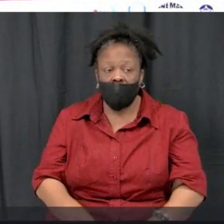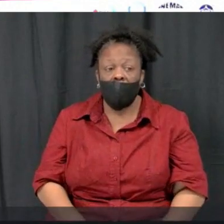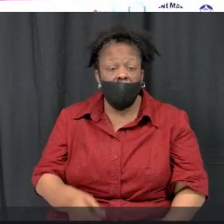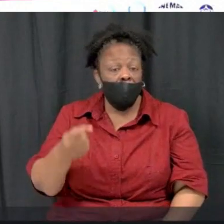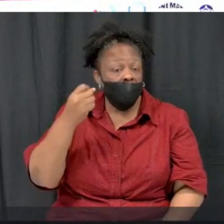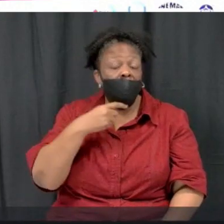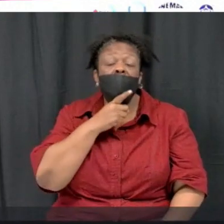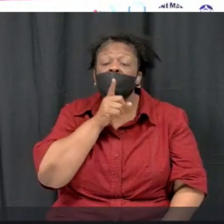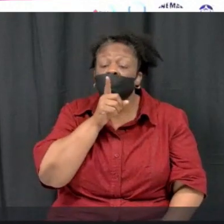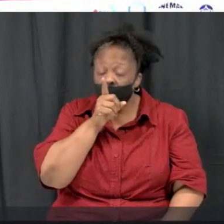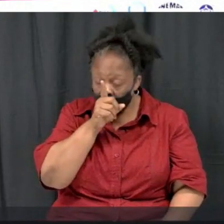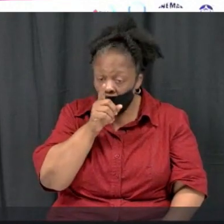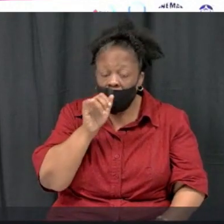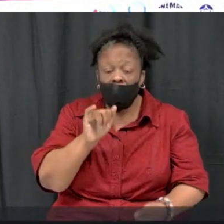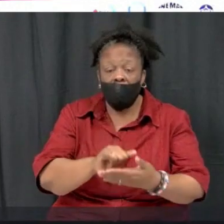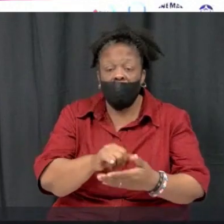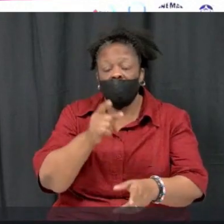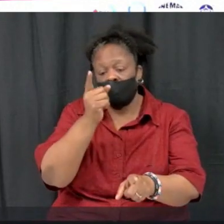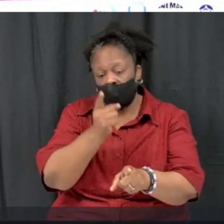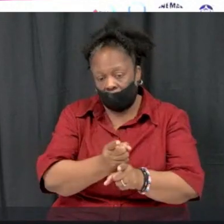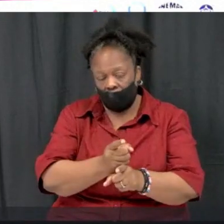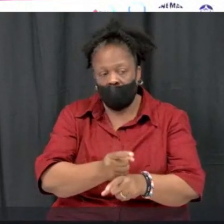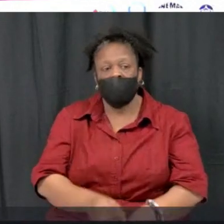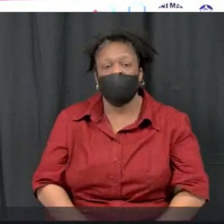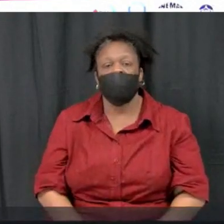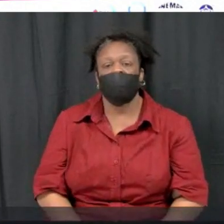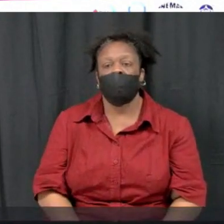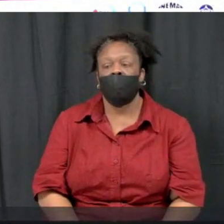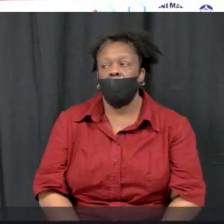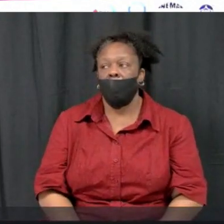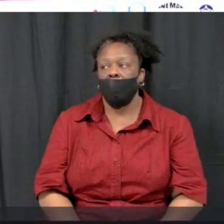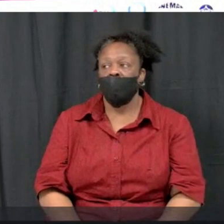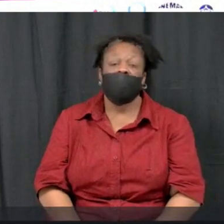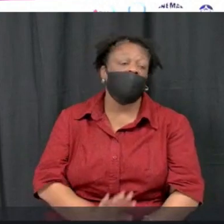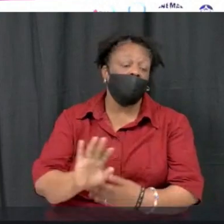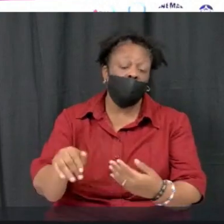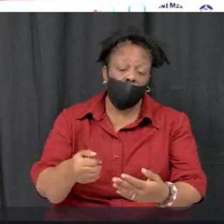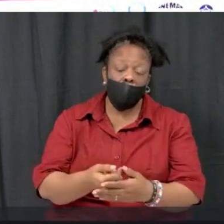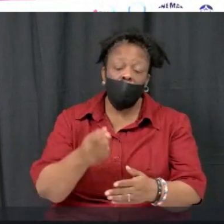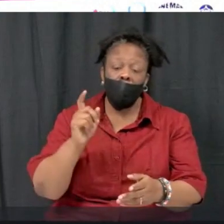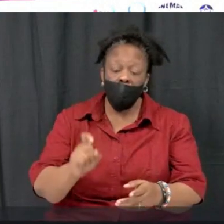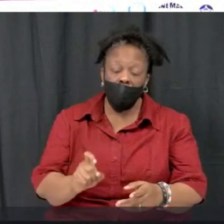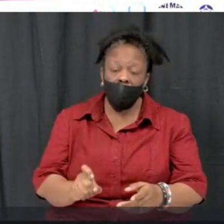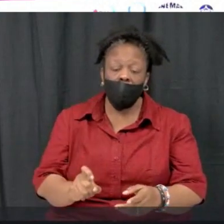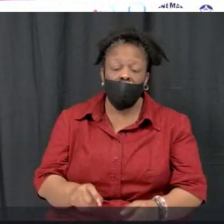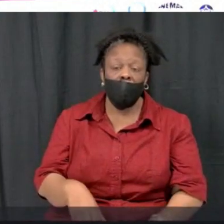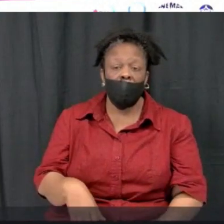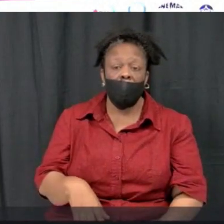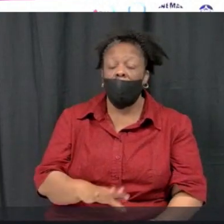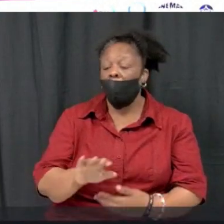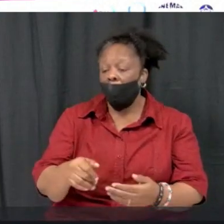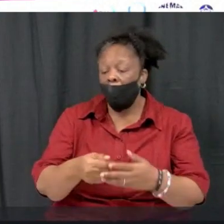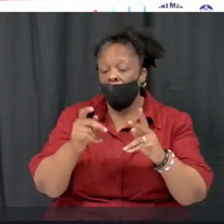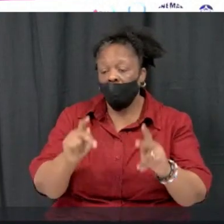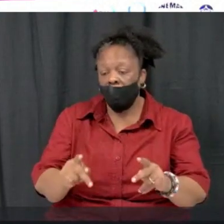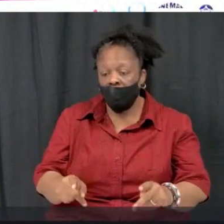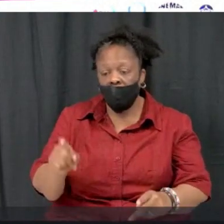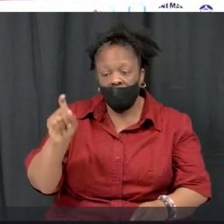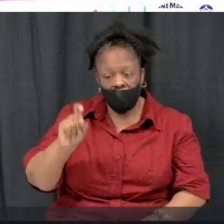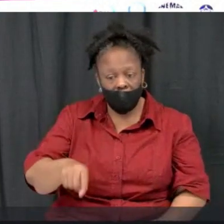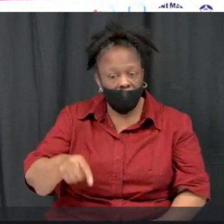trying to convince persons. Everyone has a right, and we understand that. Use your right responsibly,